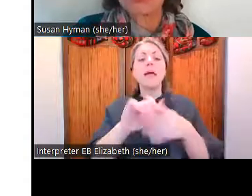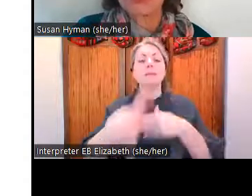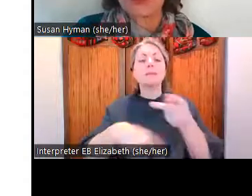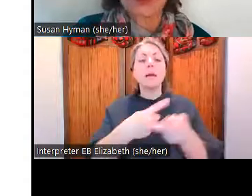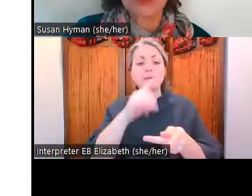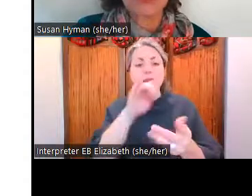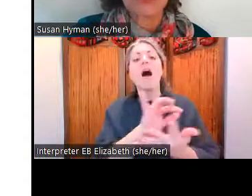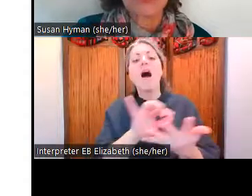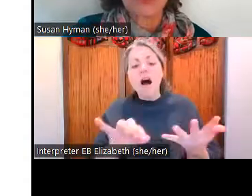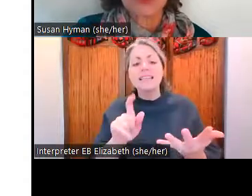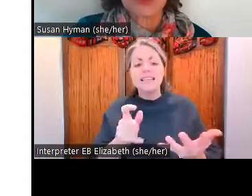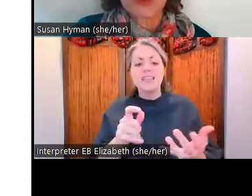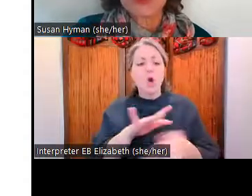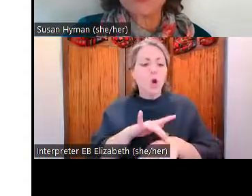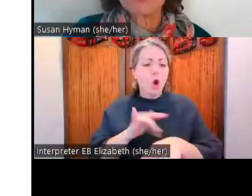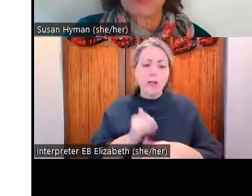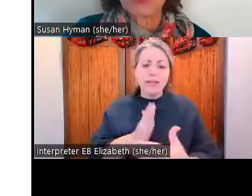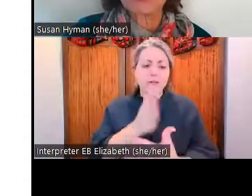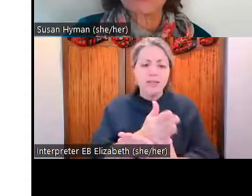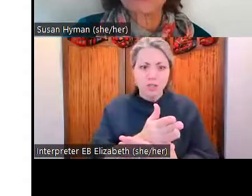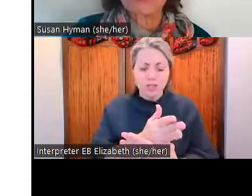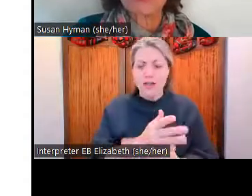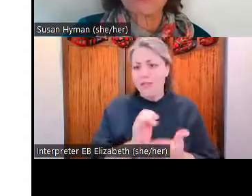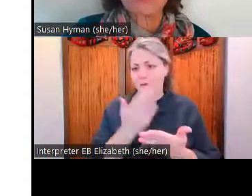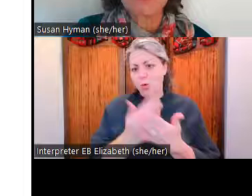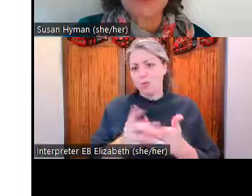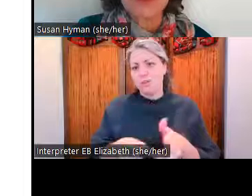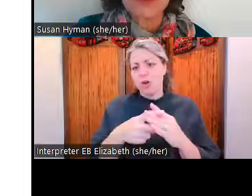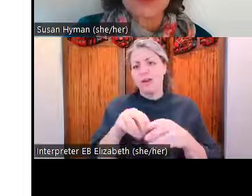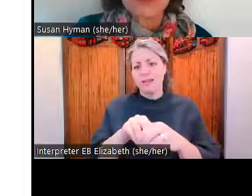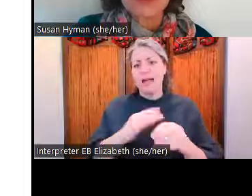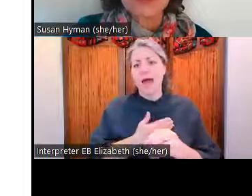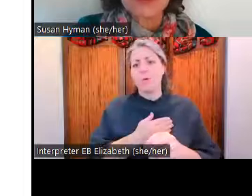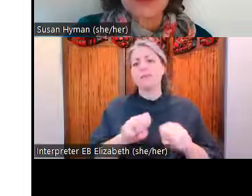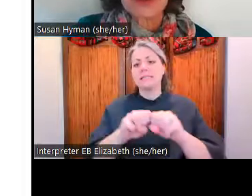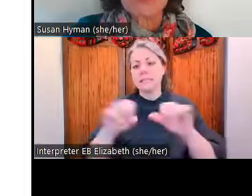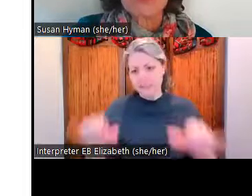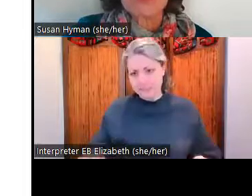for early intervention. So it's your entry point into the system.